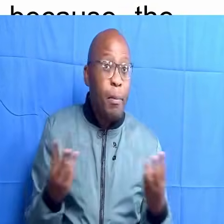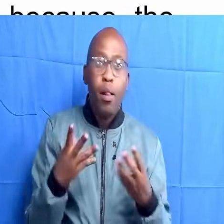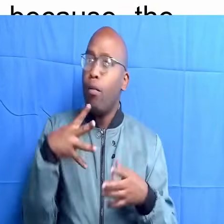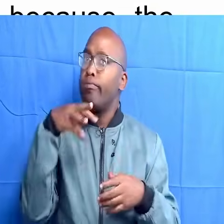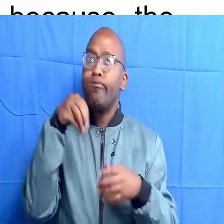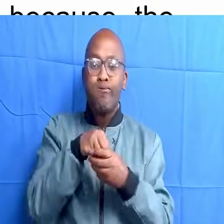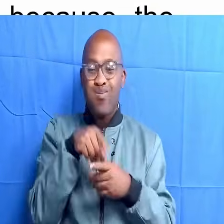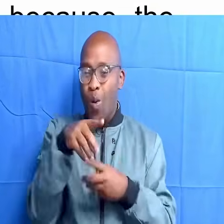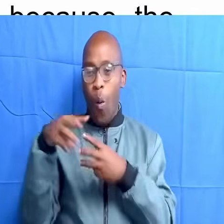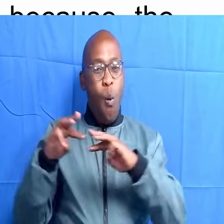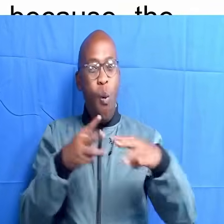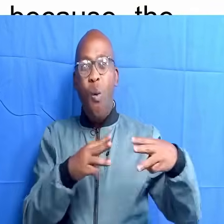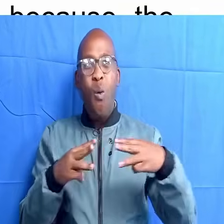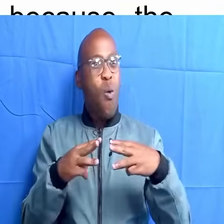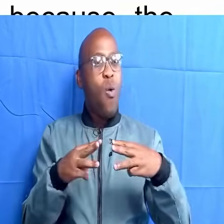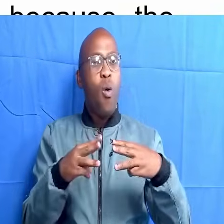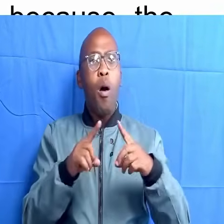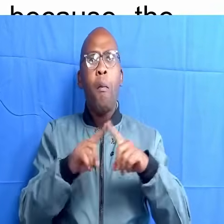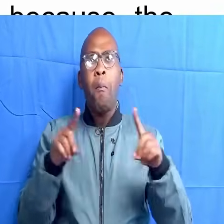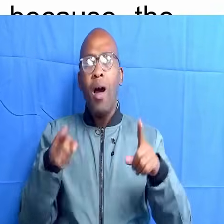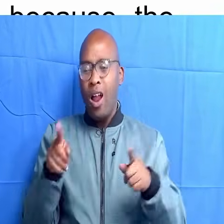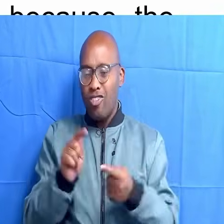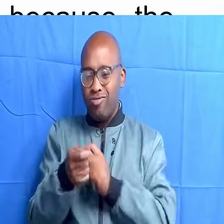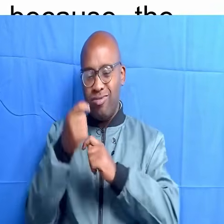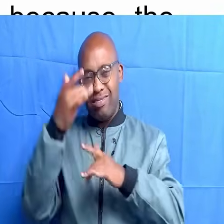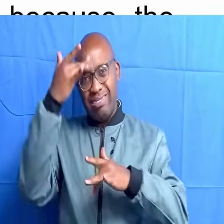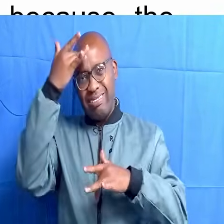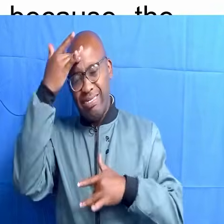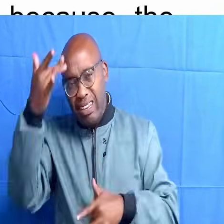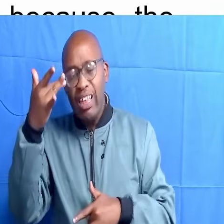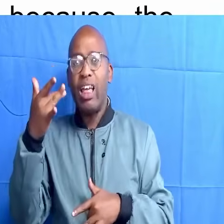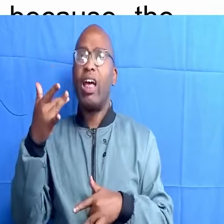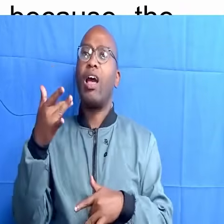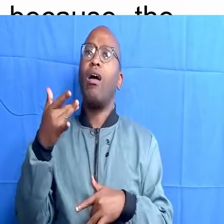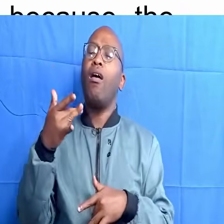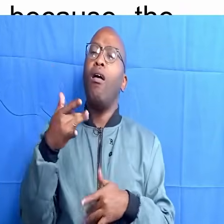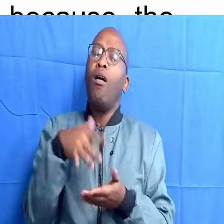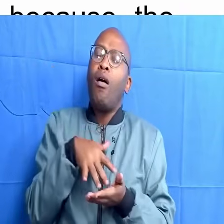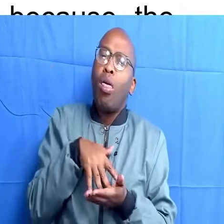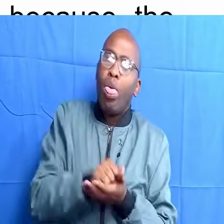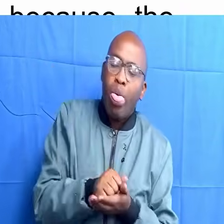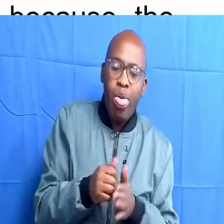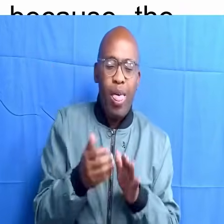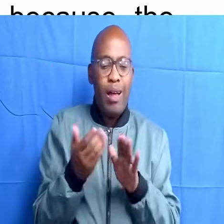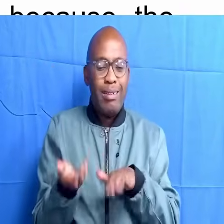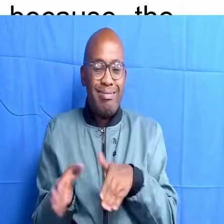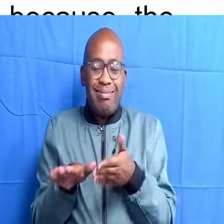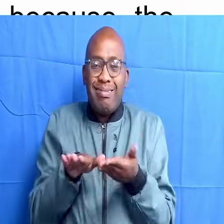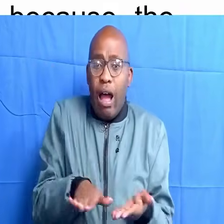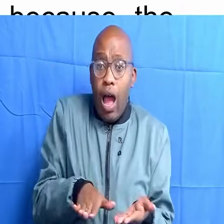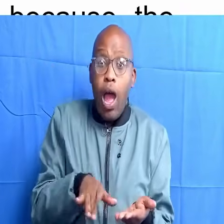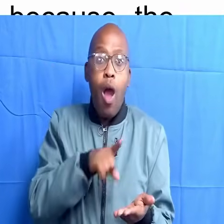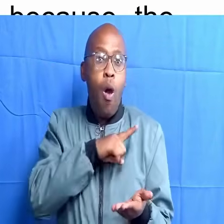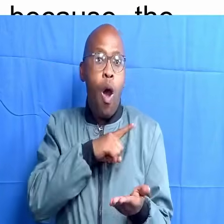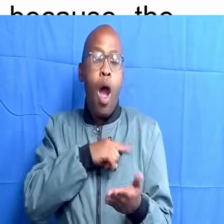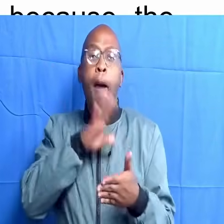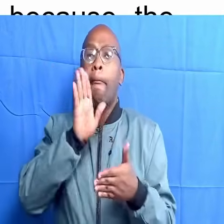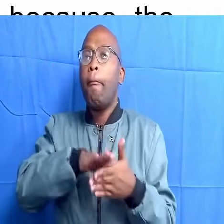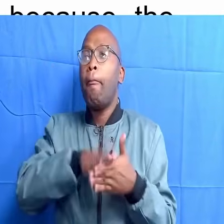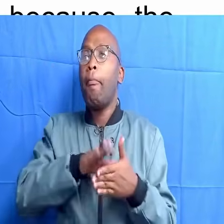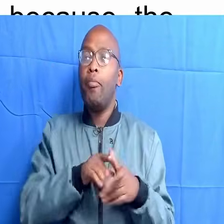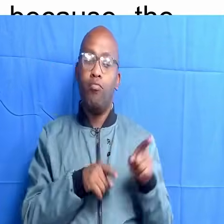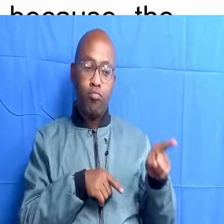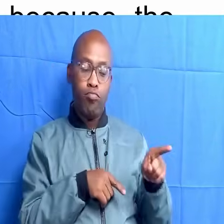be affected, they were not. And the people that were supposed to be affected, they were not affected because they hid